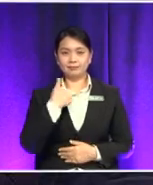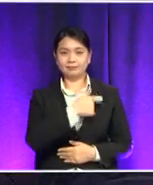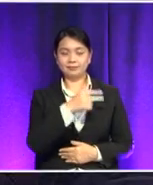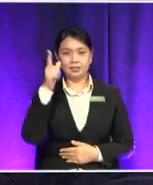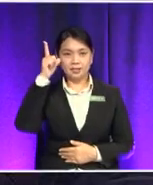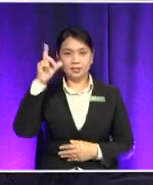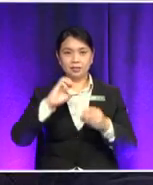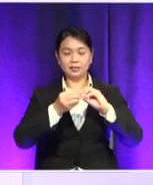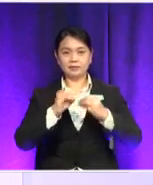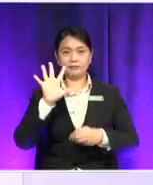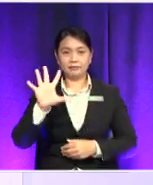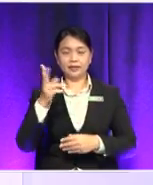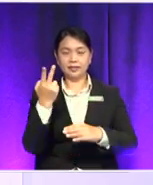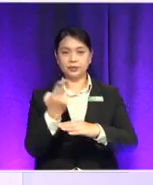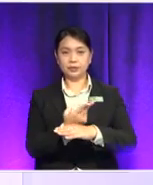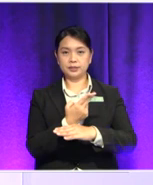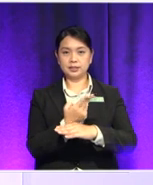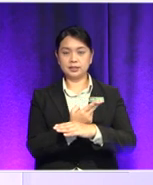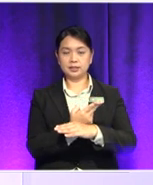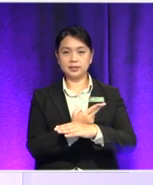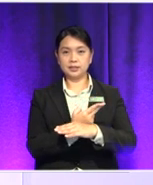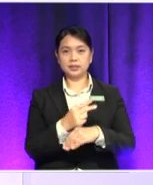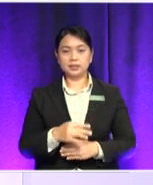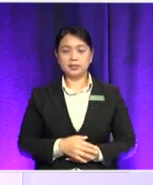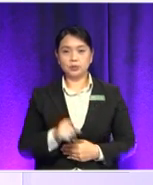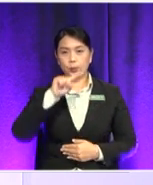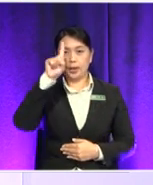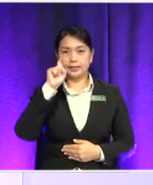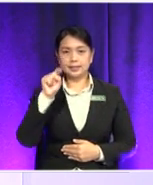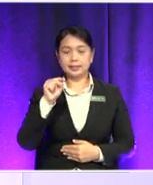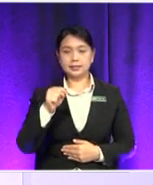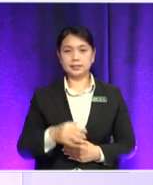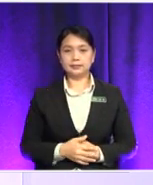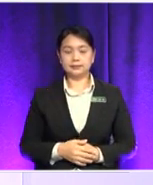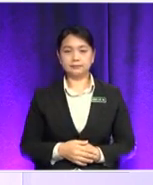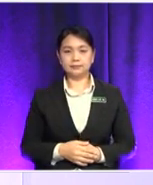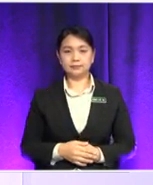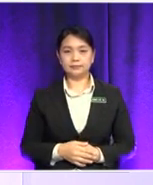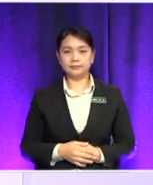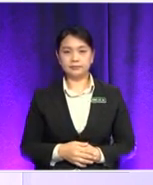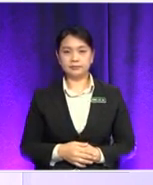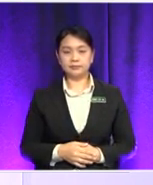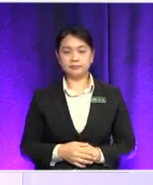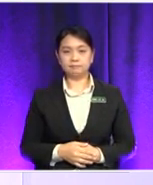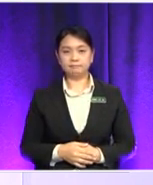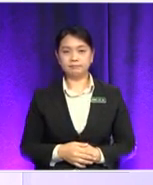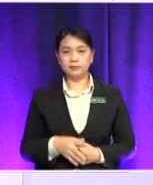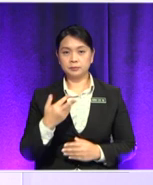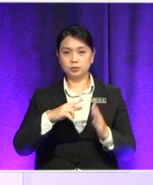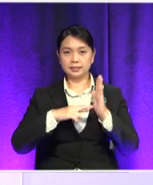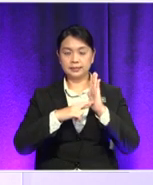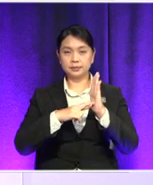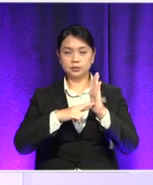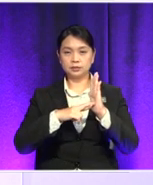number five, uses rhetorical questions for emphasizing, and number six refers to